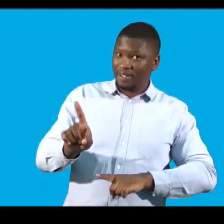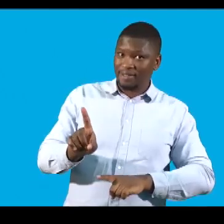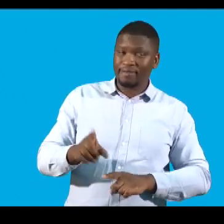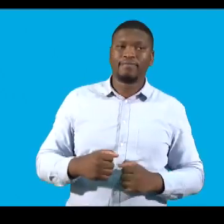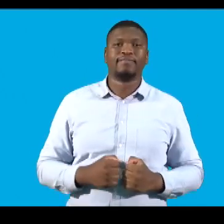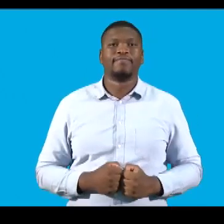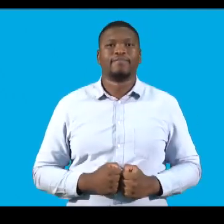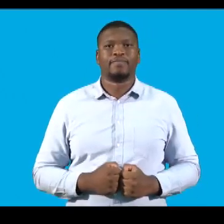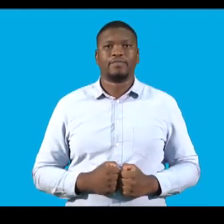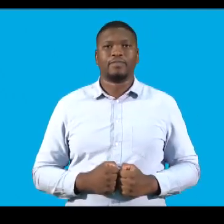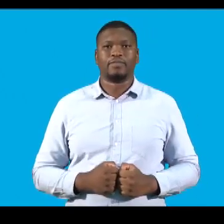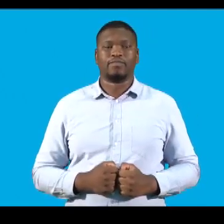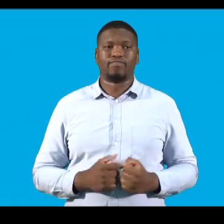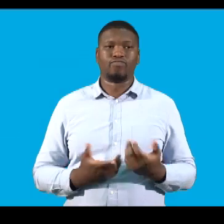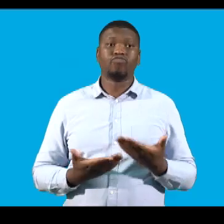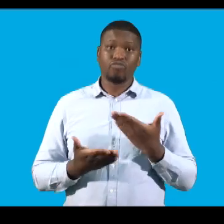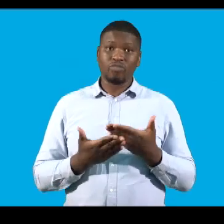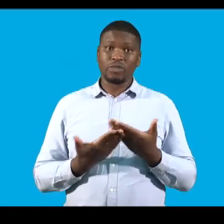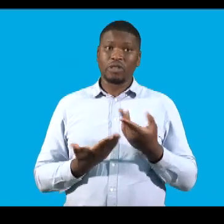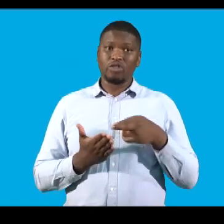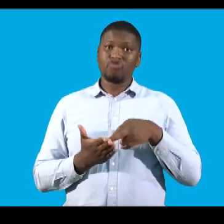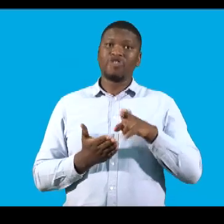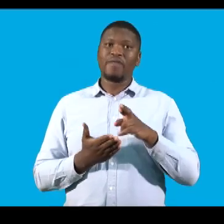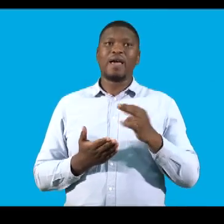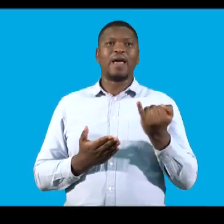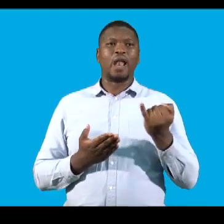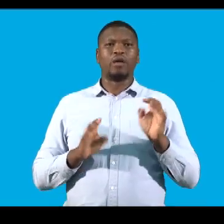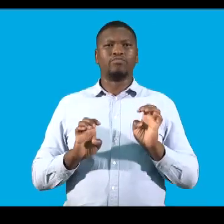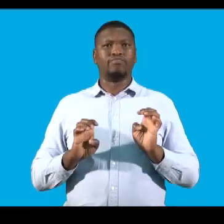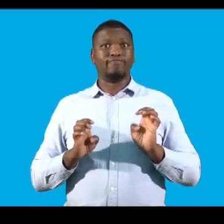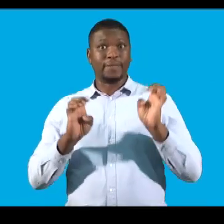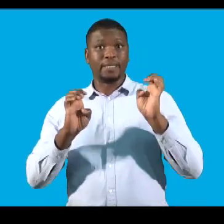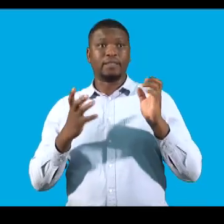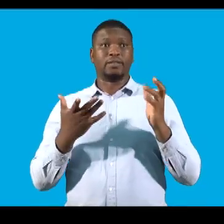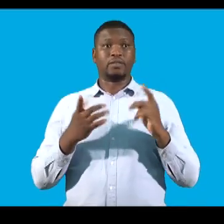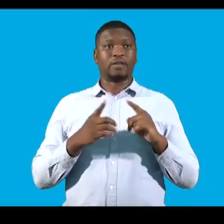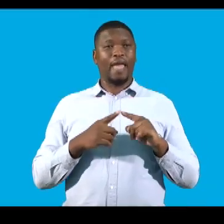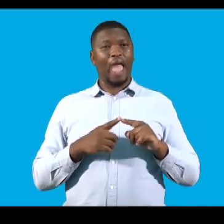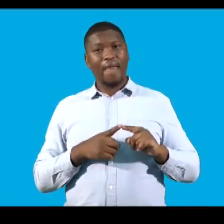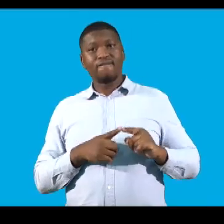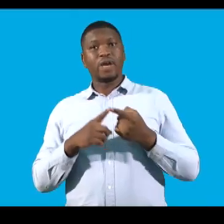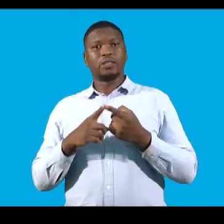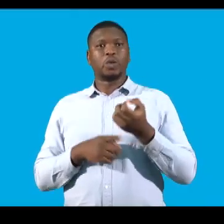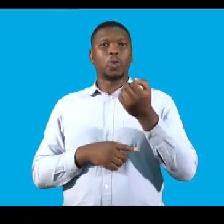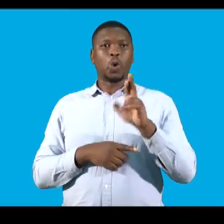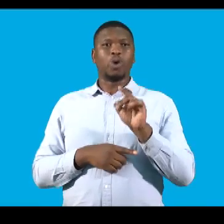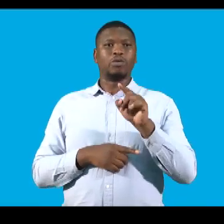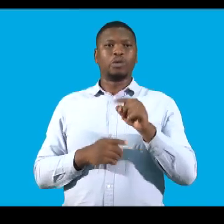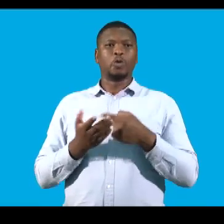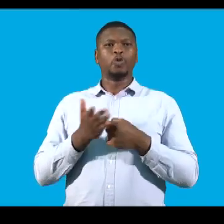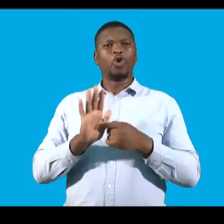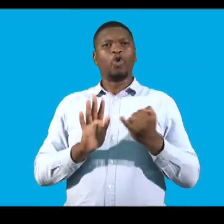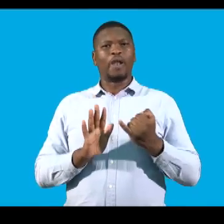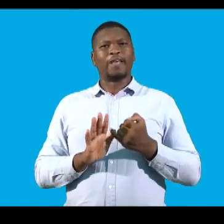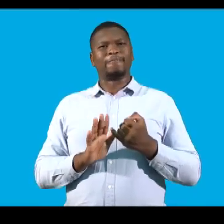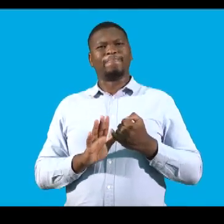were futile. So you could have referred to a sense of urgency, how it emphasizes, or